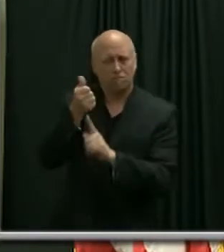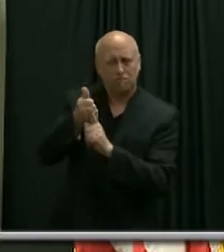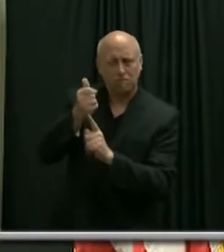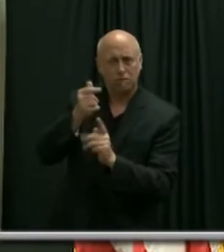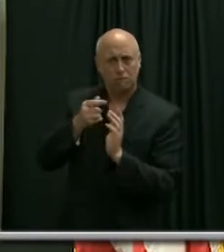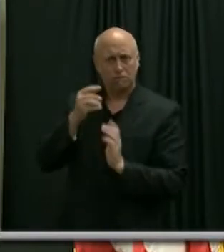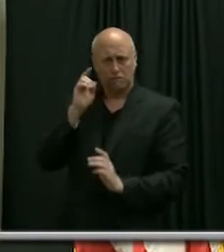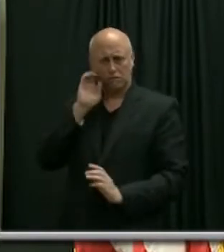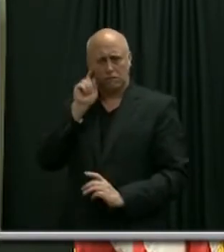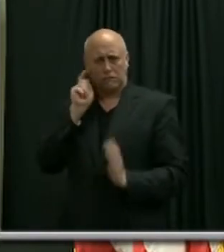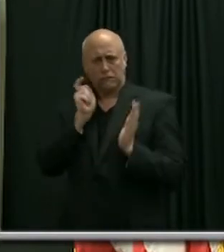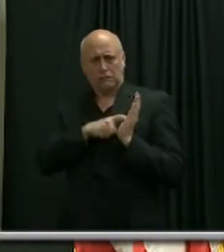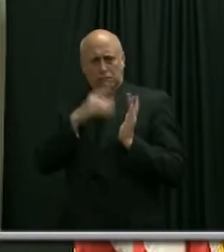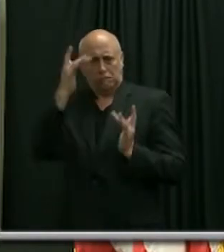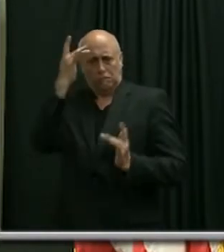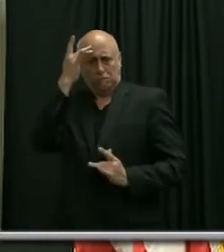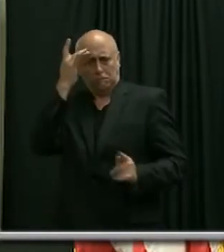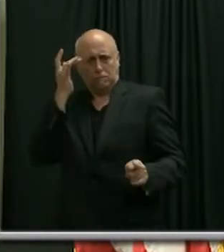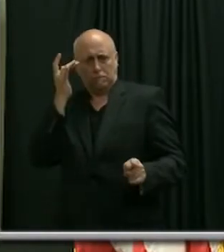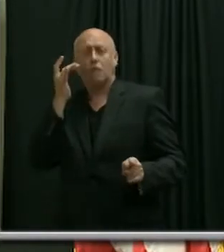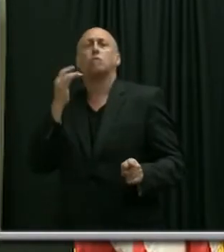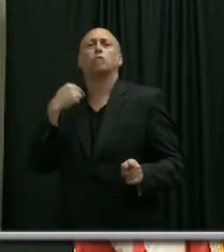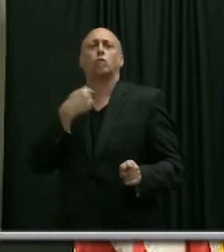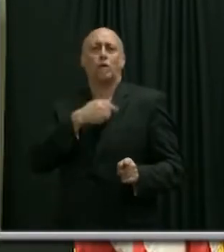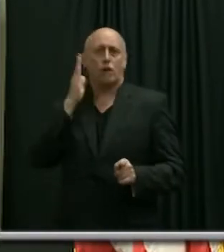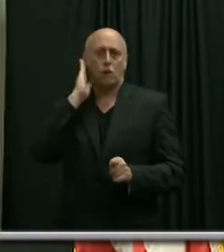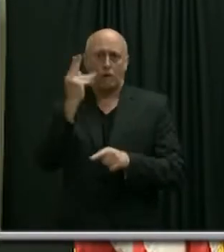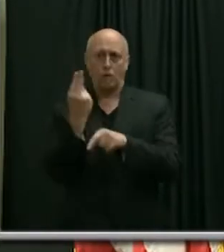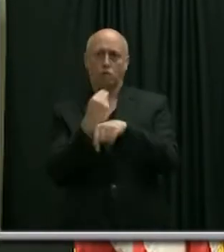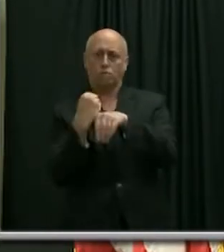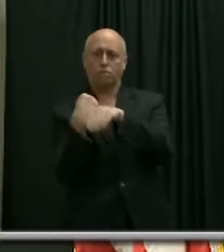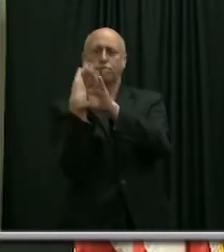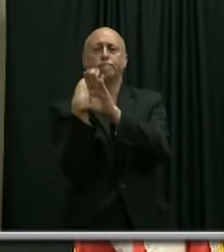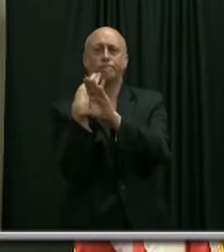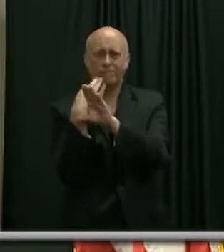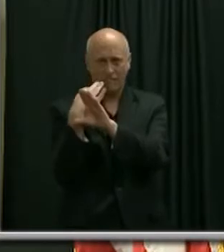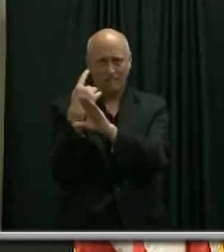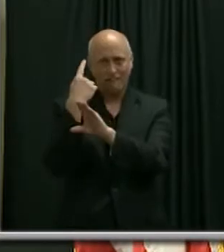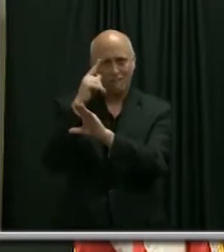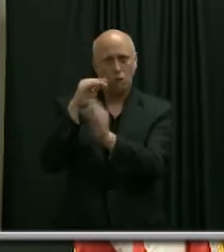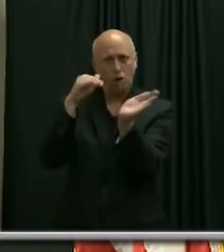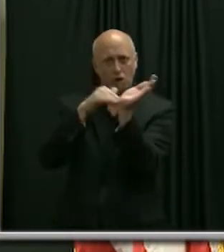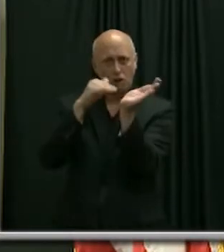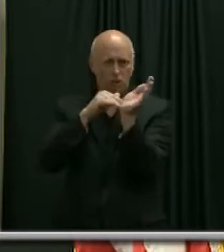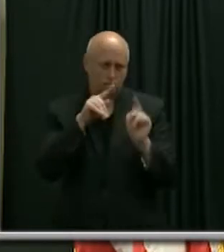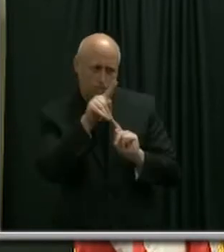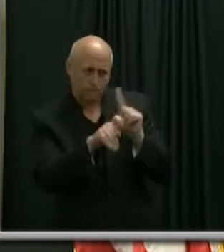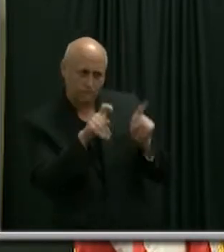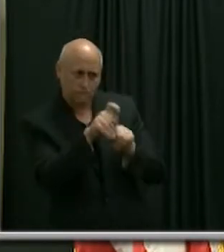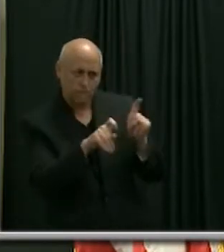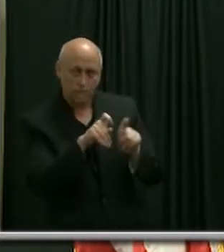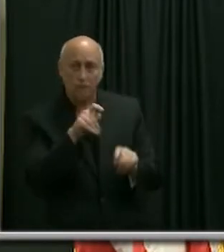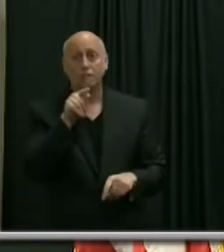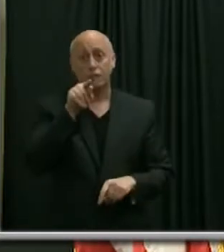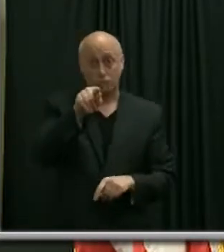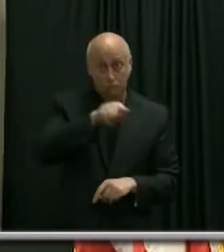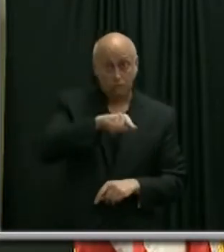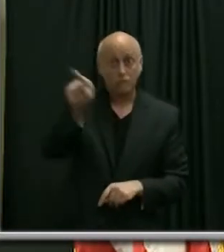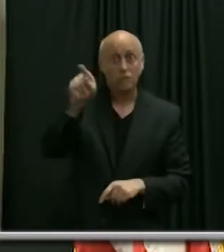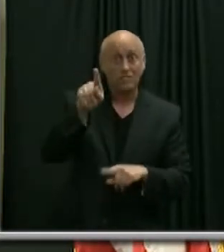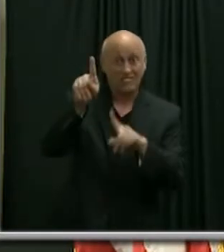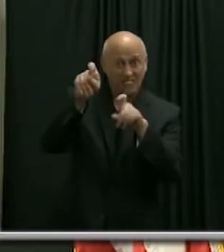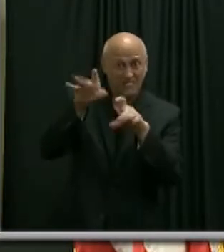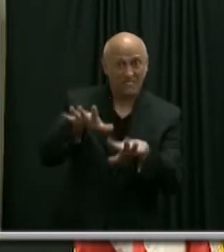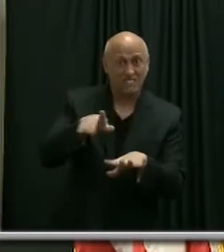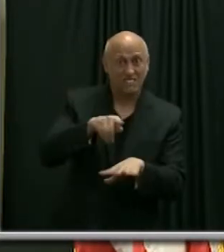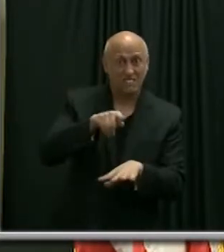illness. We take appropriate telemedicine avenues to make sure that when we send people for testing, should we have